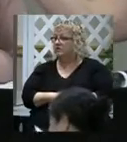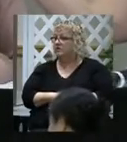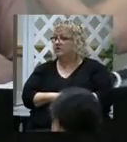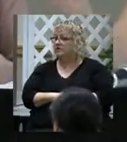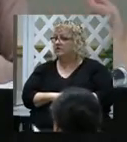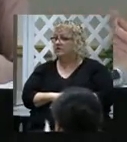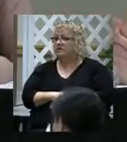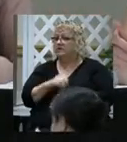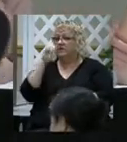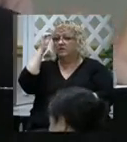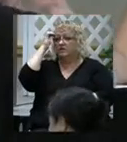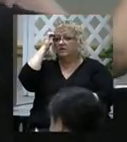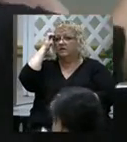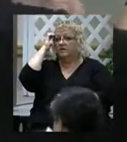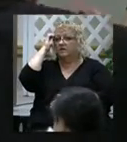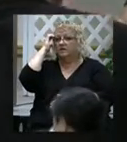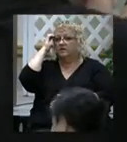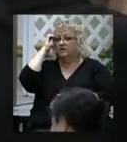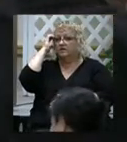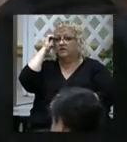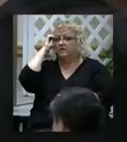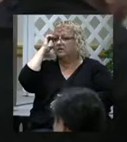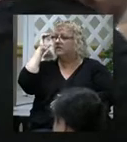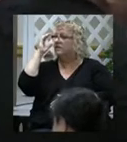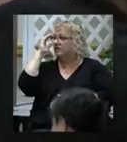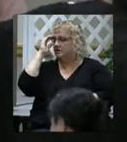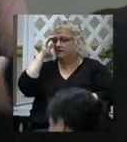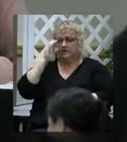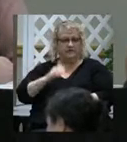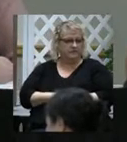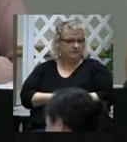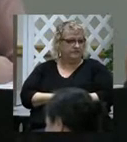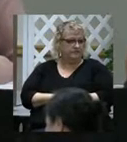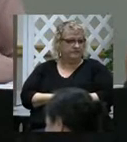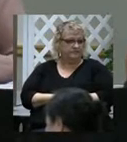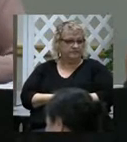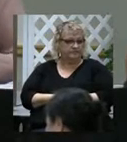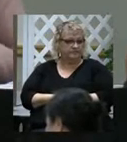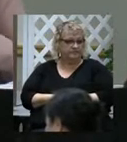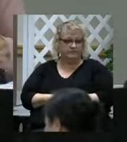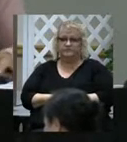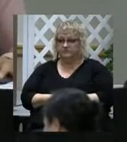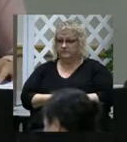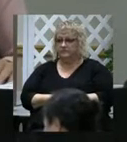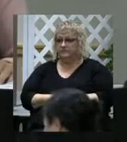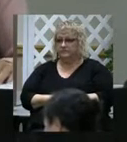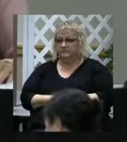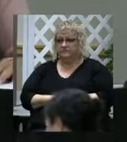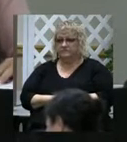This should be okay. Is it okay? Okay.